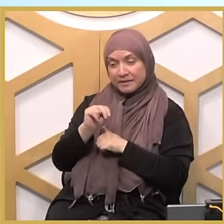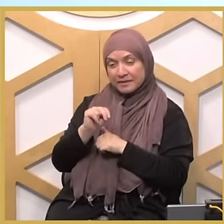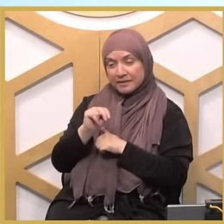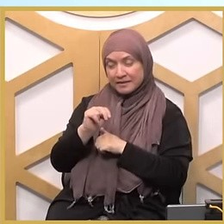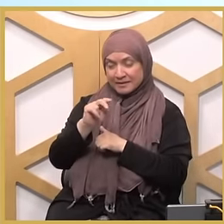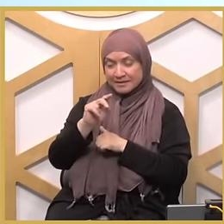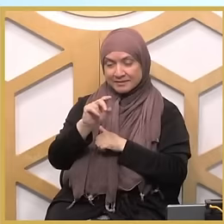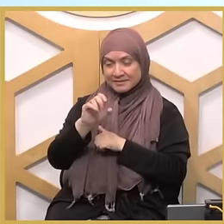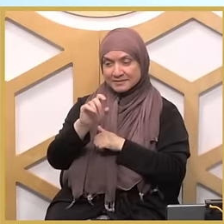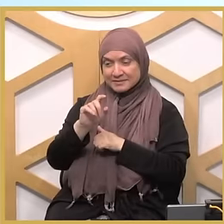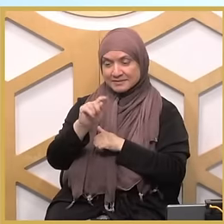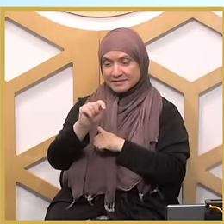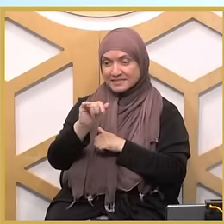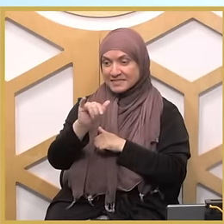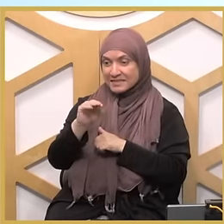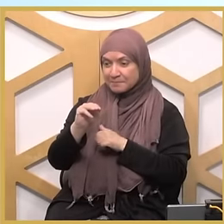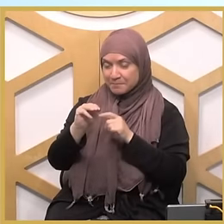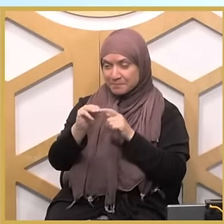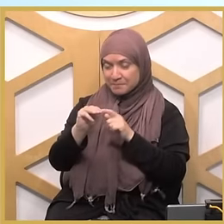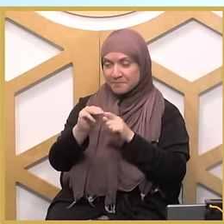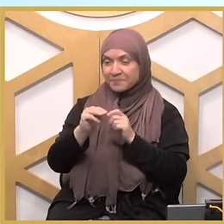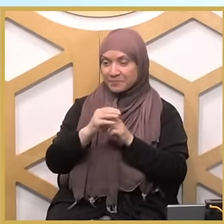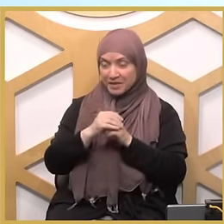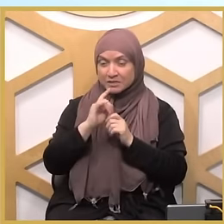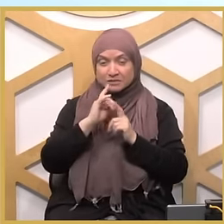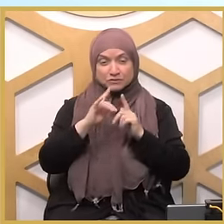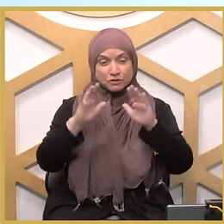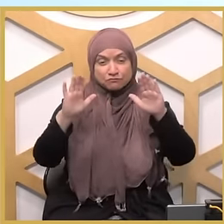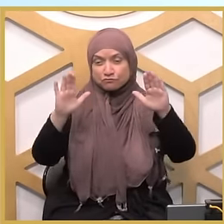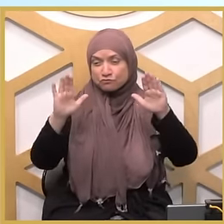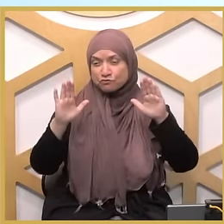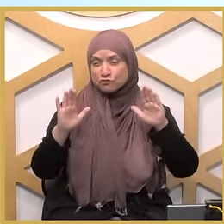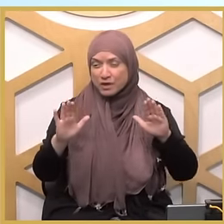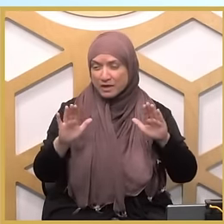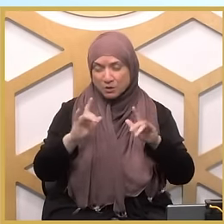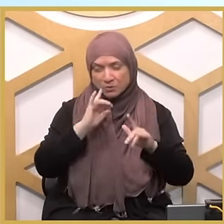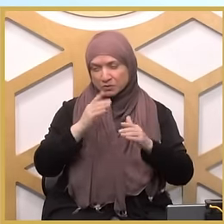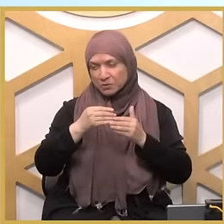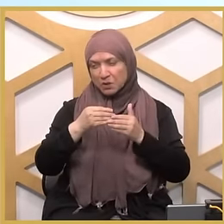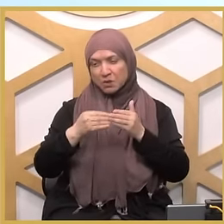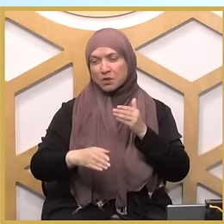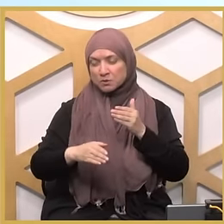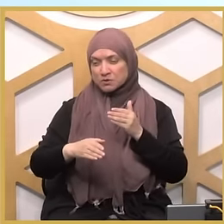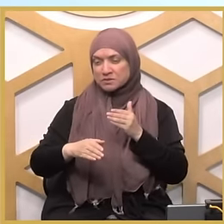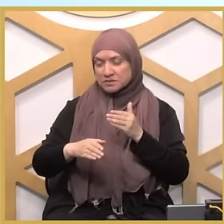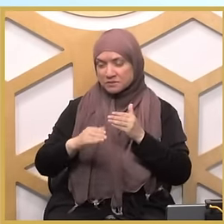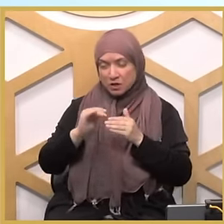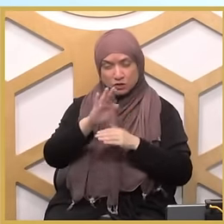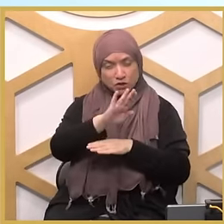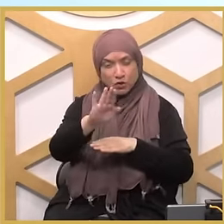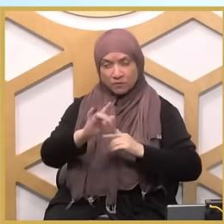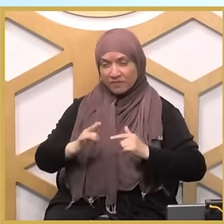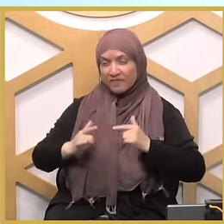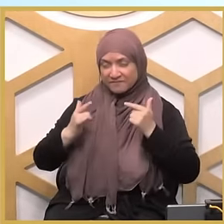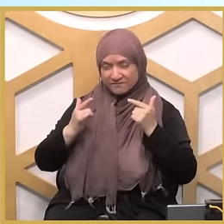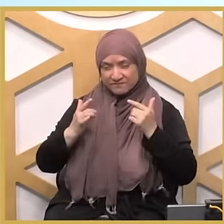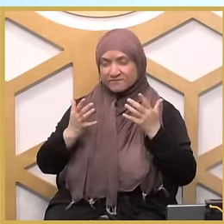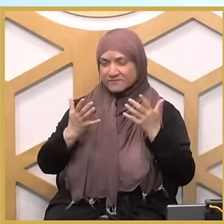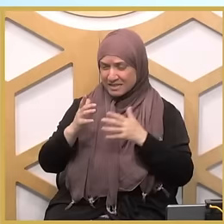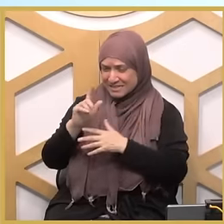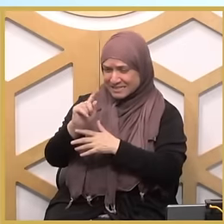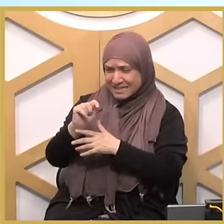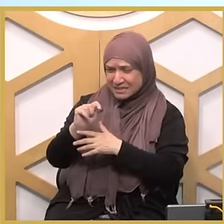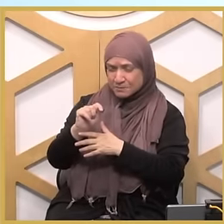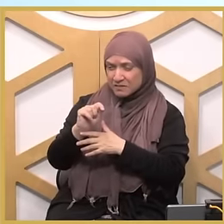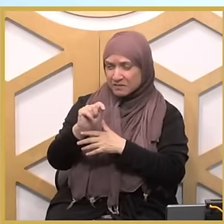ta'ala, it's not something that'll be as immediately apparent as some of those other consequences, but it is going to be the